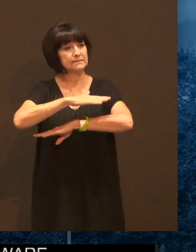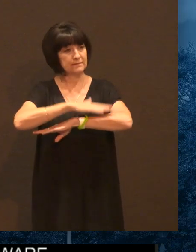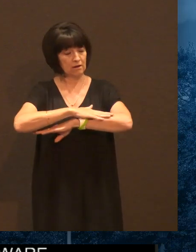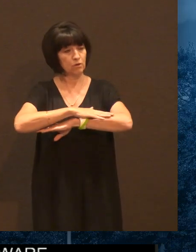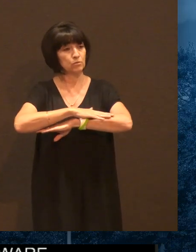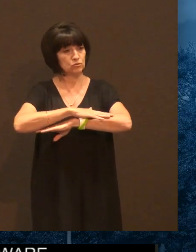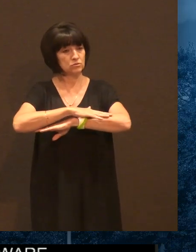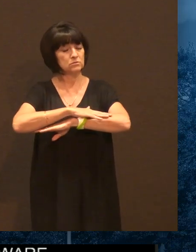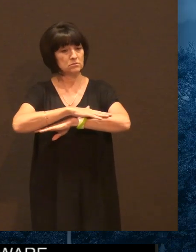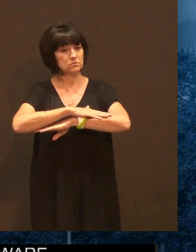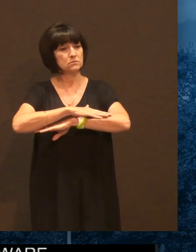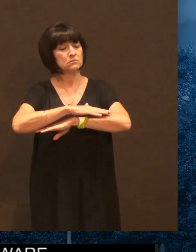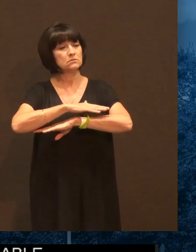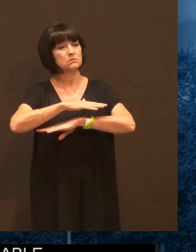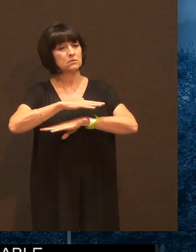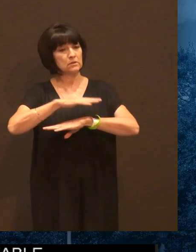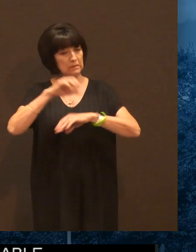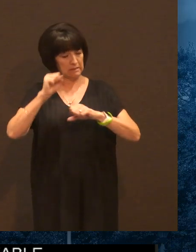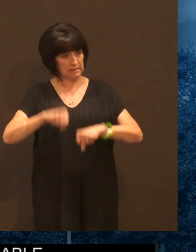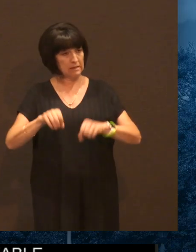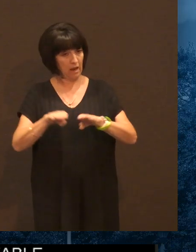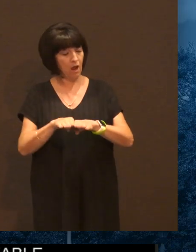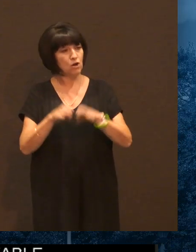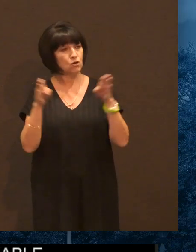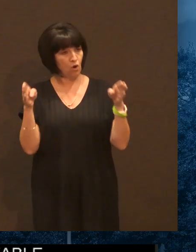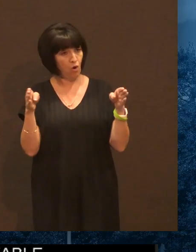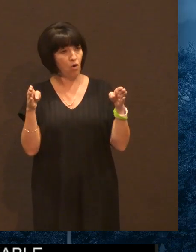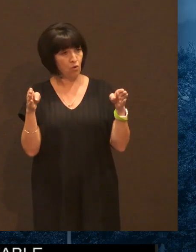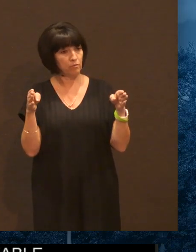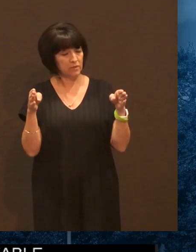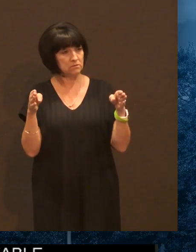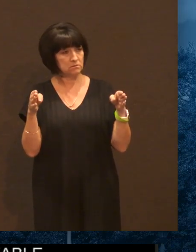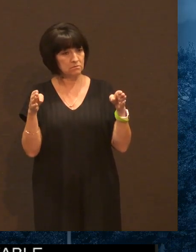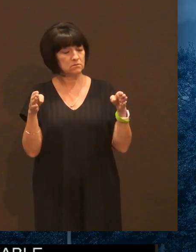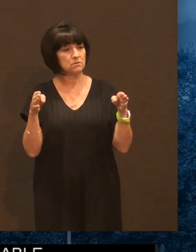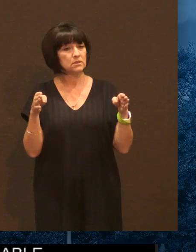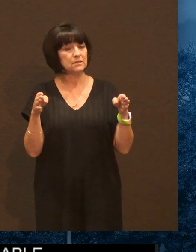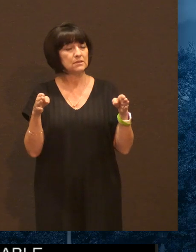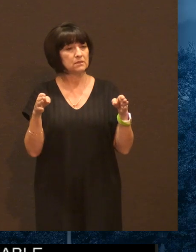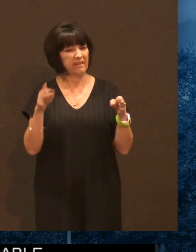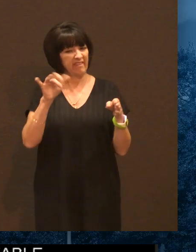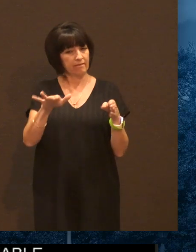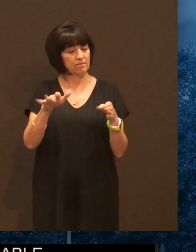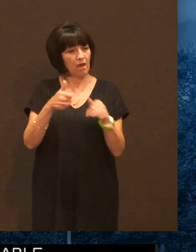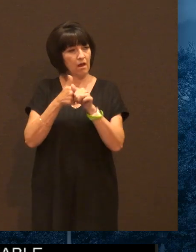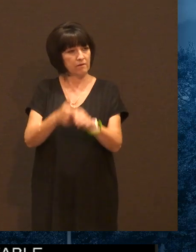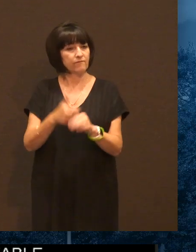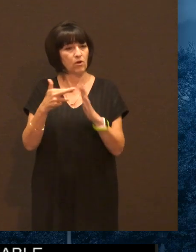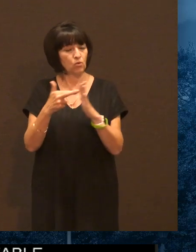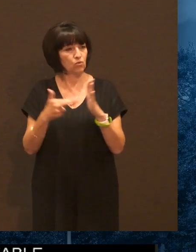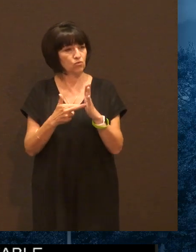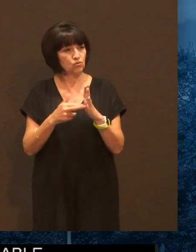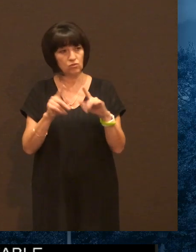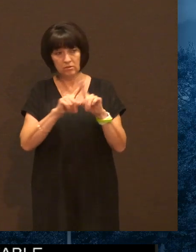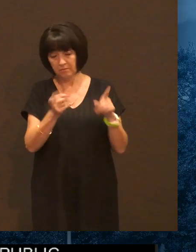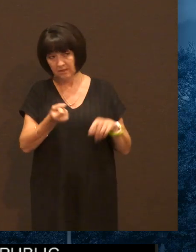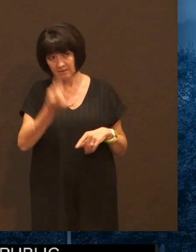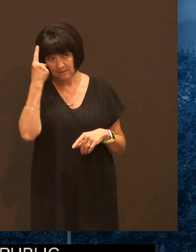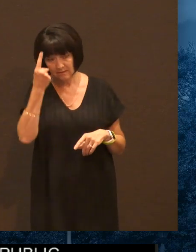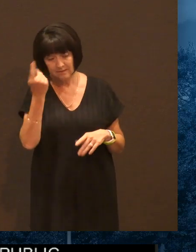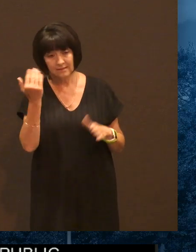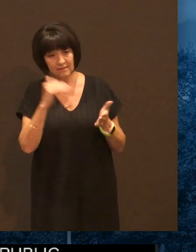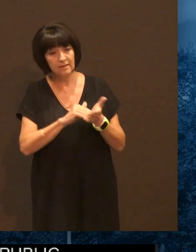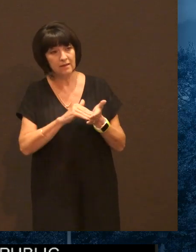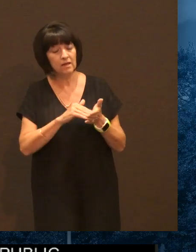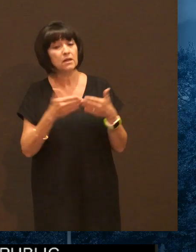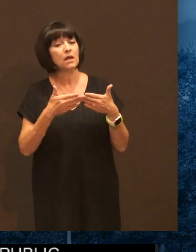bar, they're able to be open. But again, the public health guidelines hold